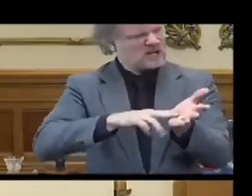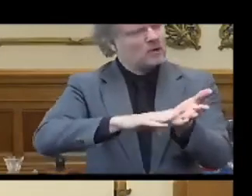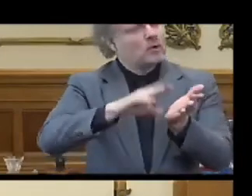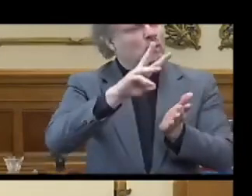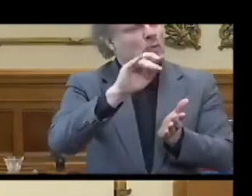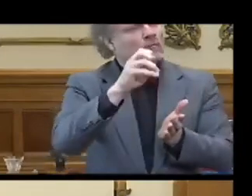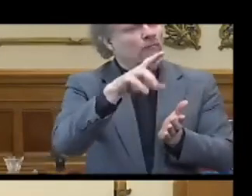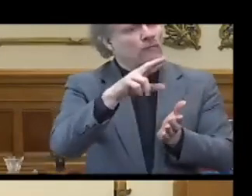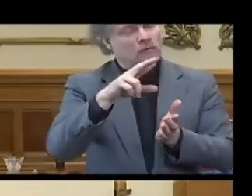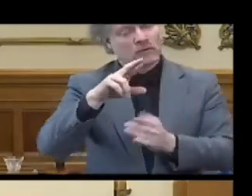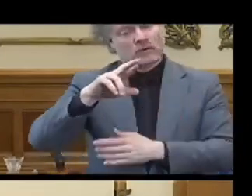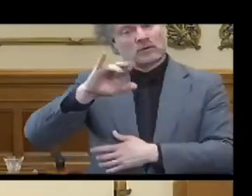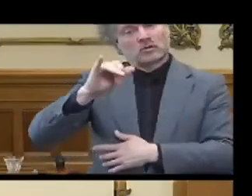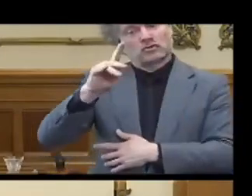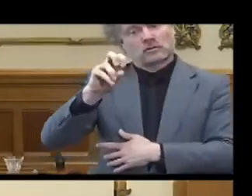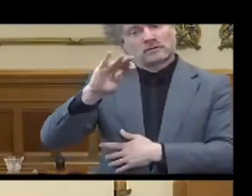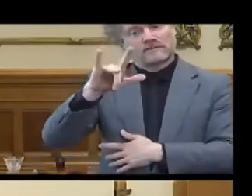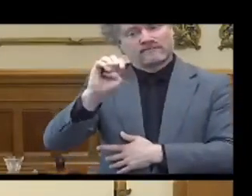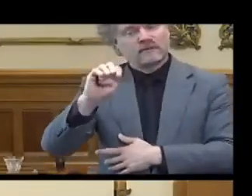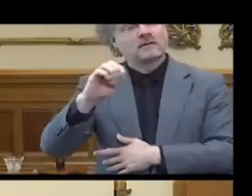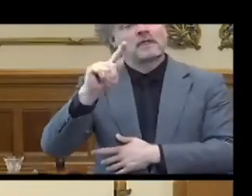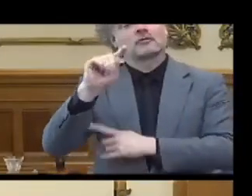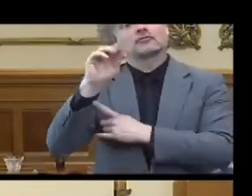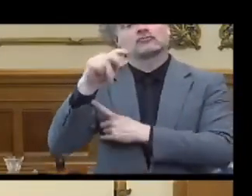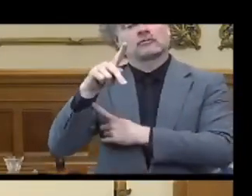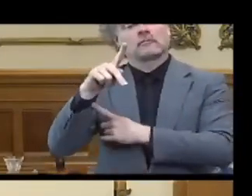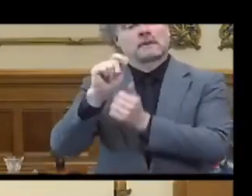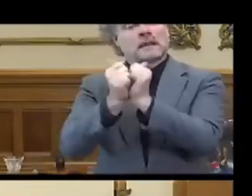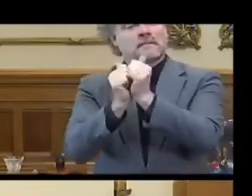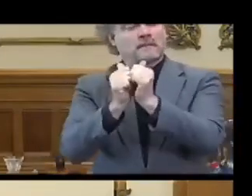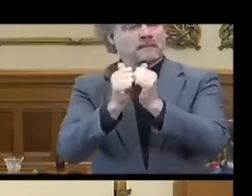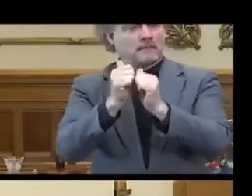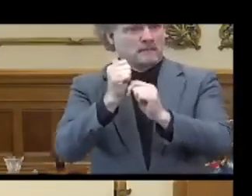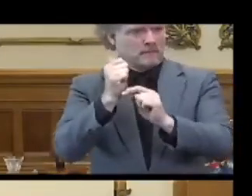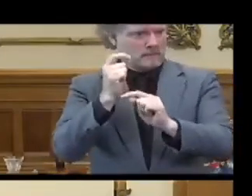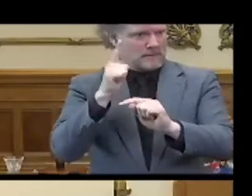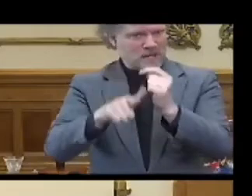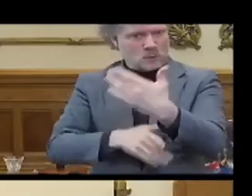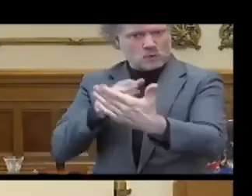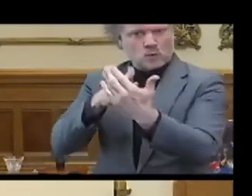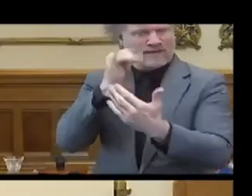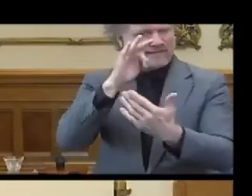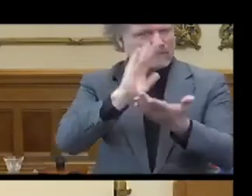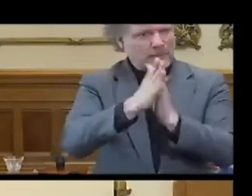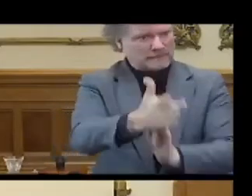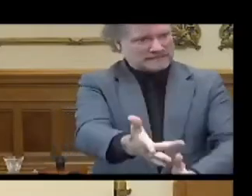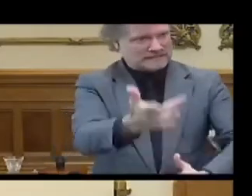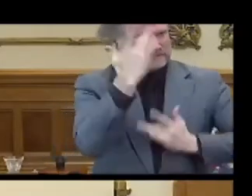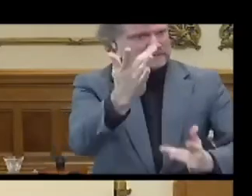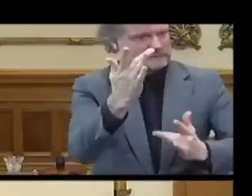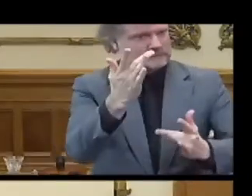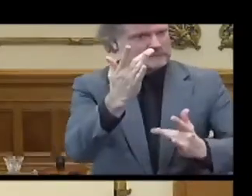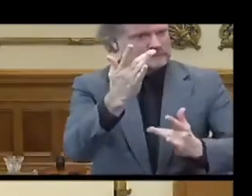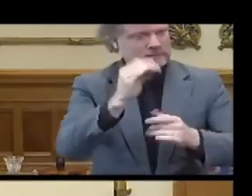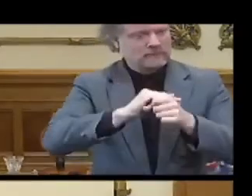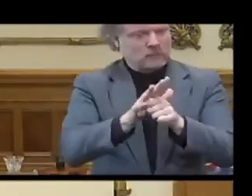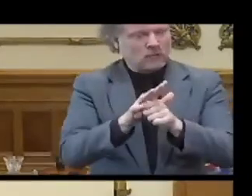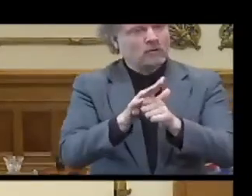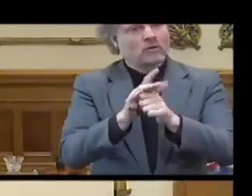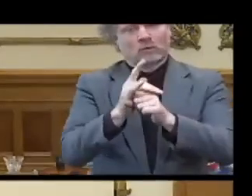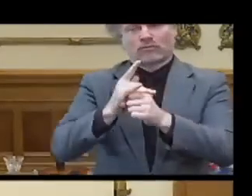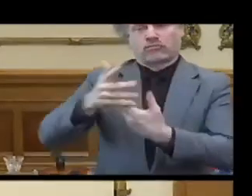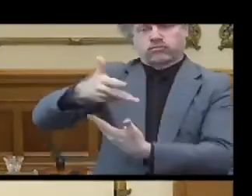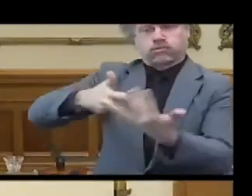party, the city of Jacksonville, and the Trump campaign cannot be sued if a person gets sick from COVID after being in the